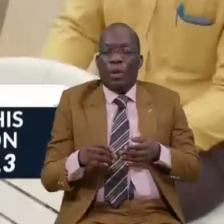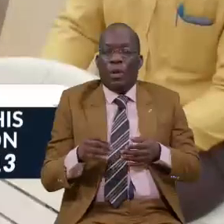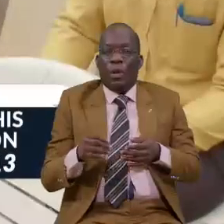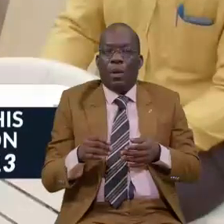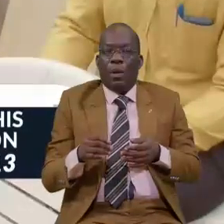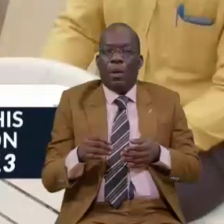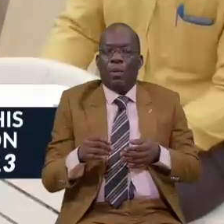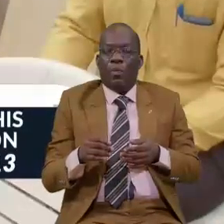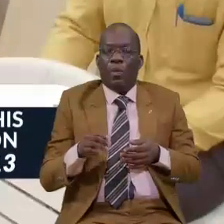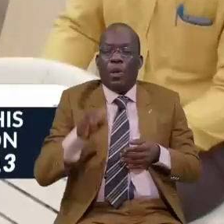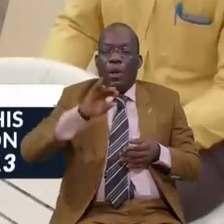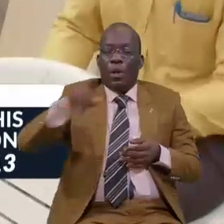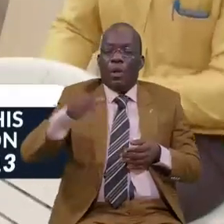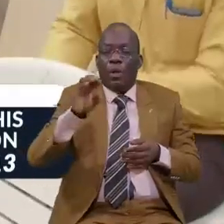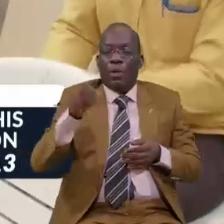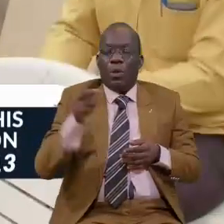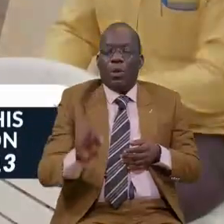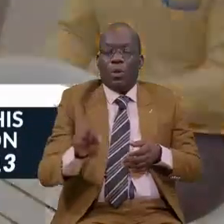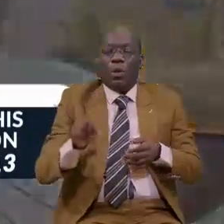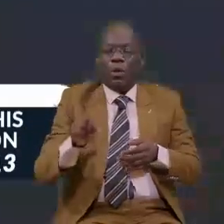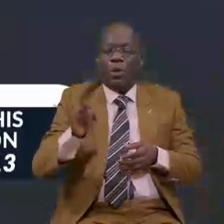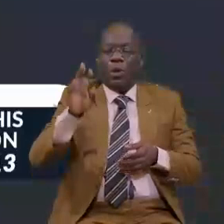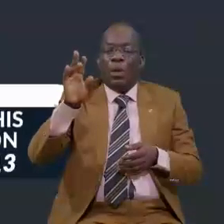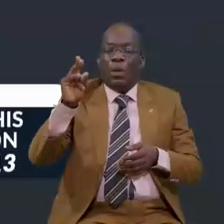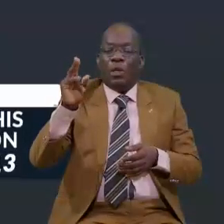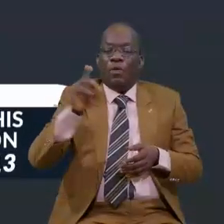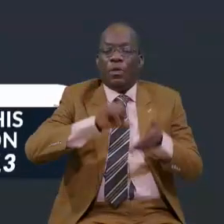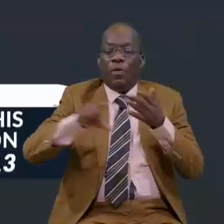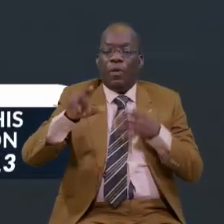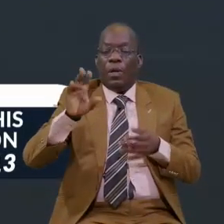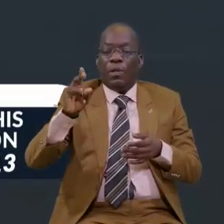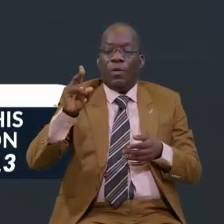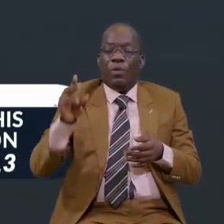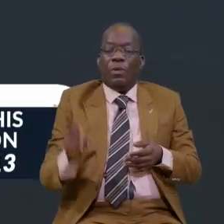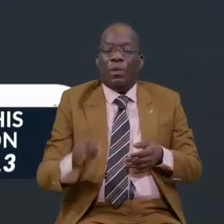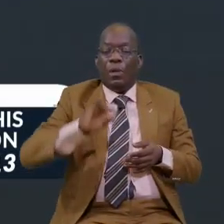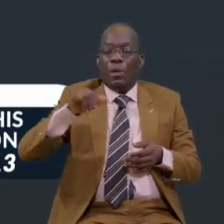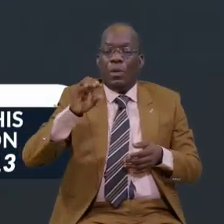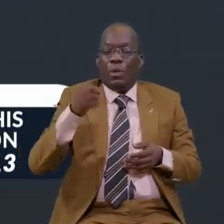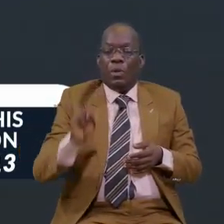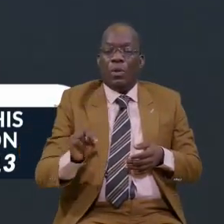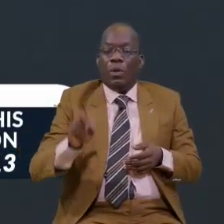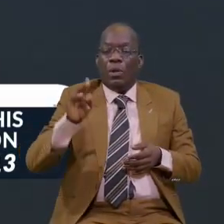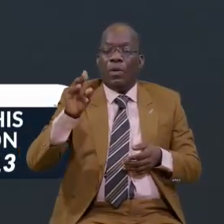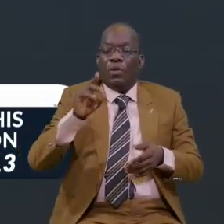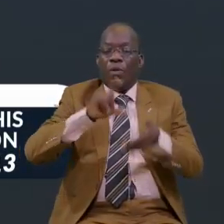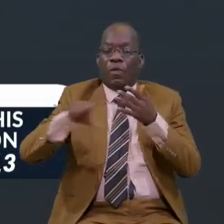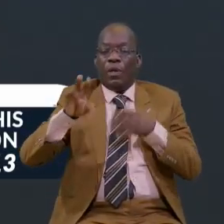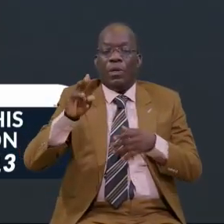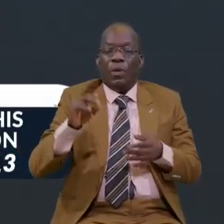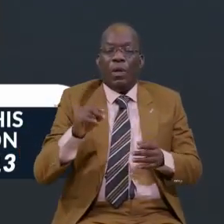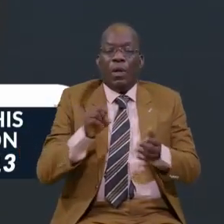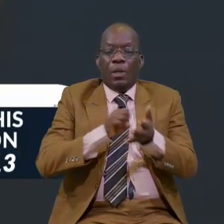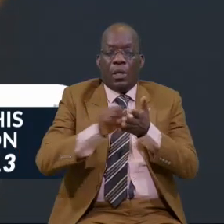John 17 verse 17. In John chapter 17 verse 17, it says, sanctify them through